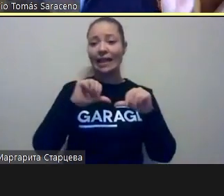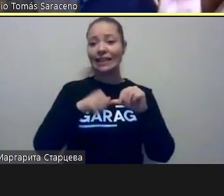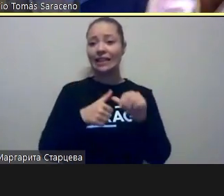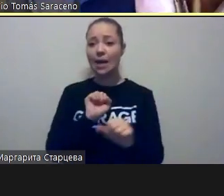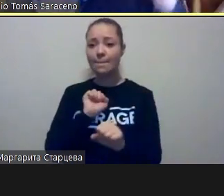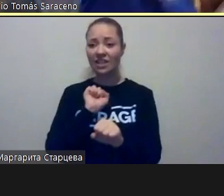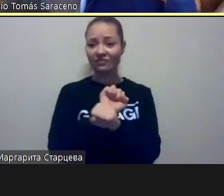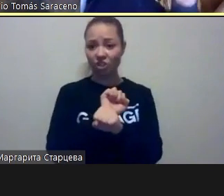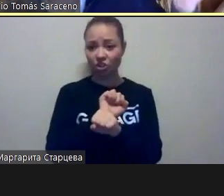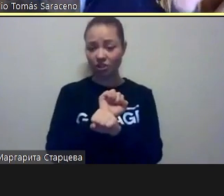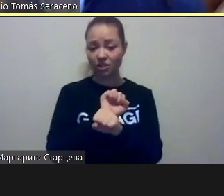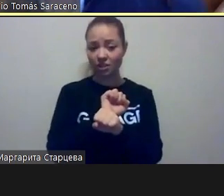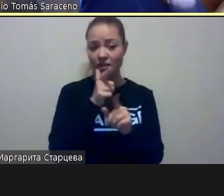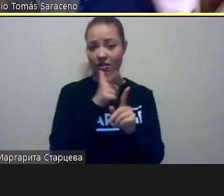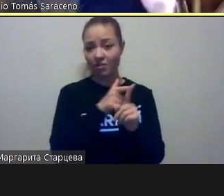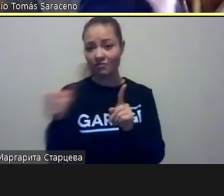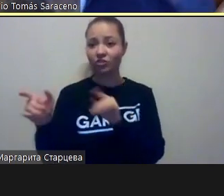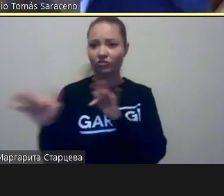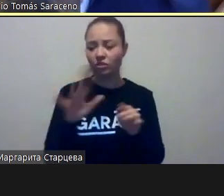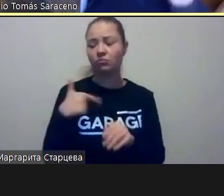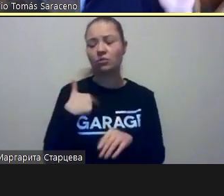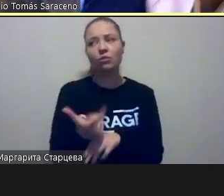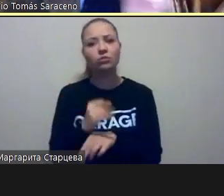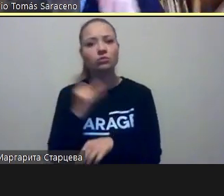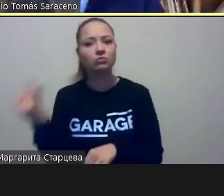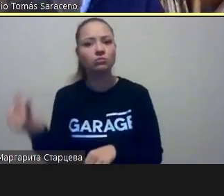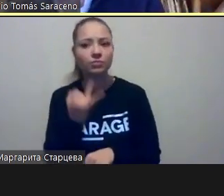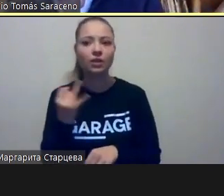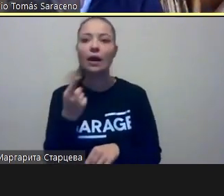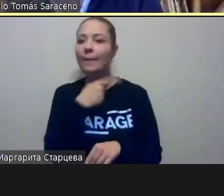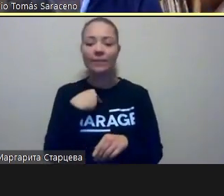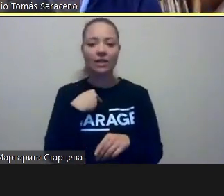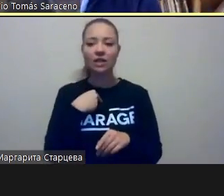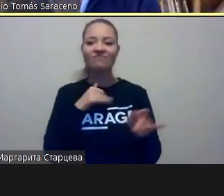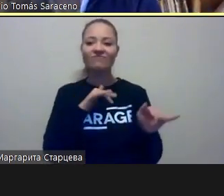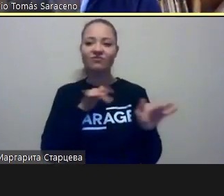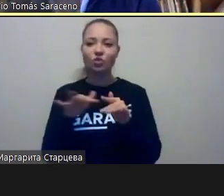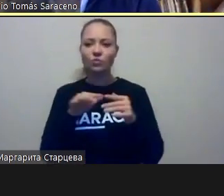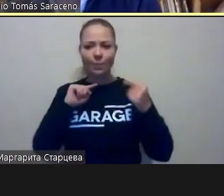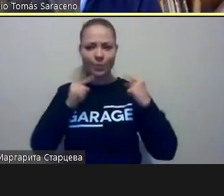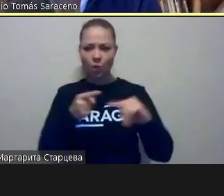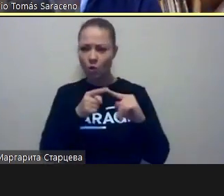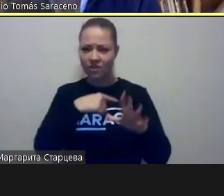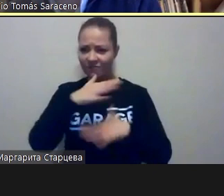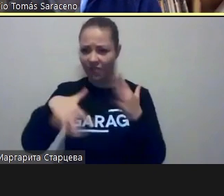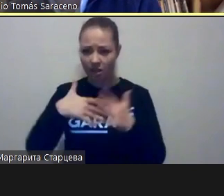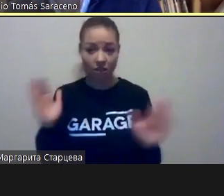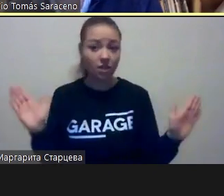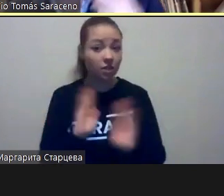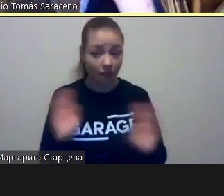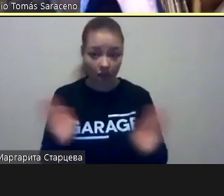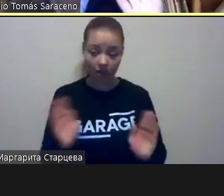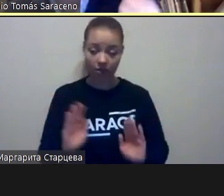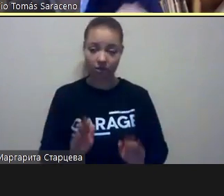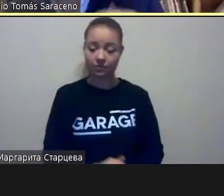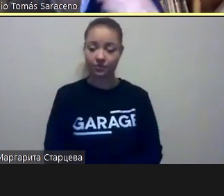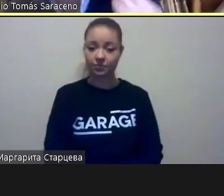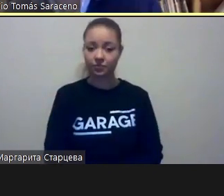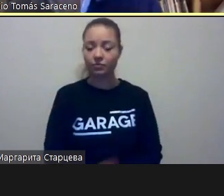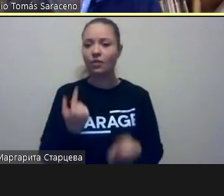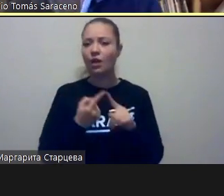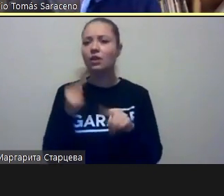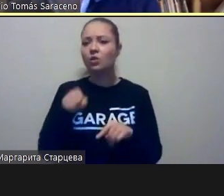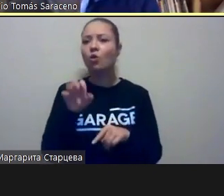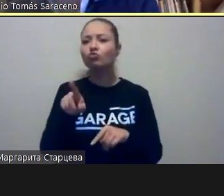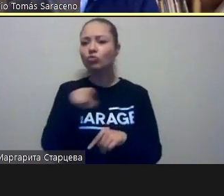not against, we move against the wind. We kind of really setting something that you mentioned before about this rhythm, these